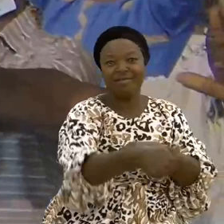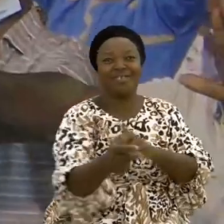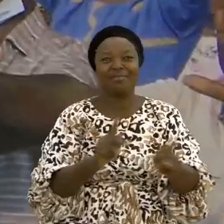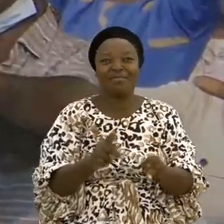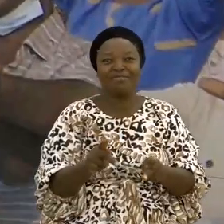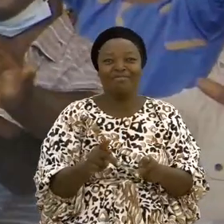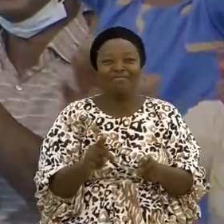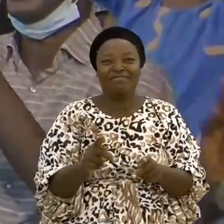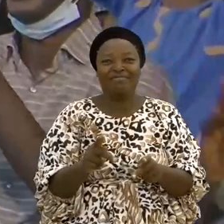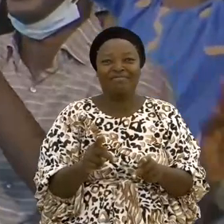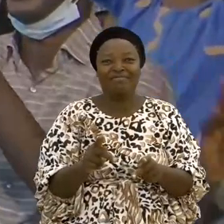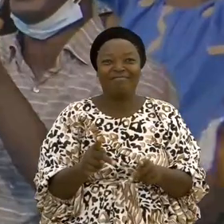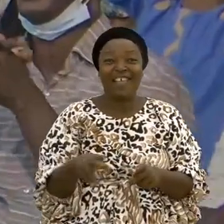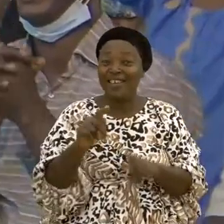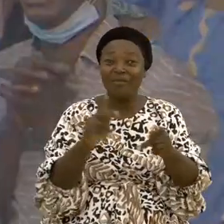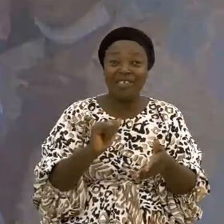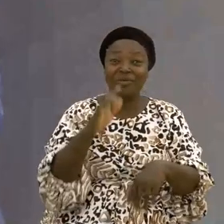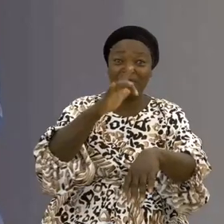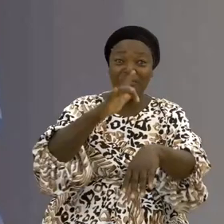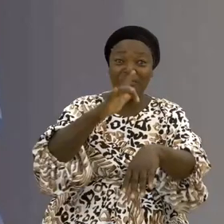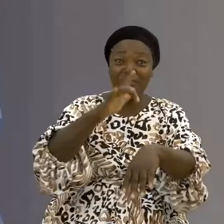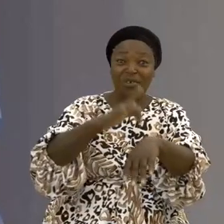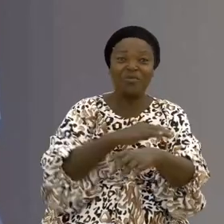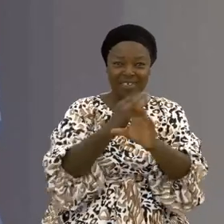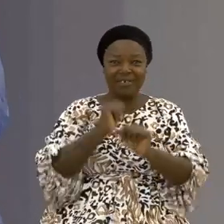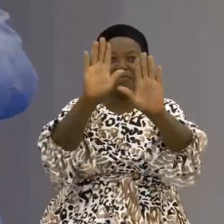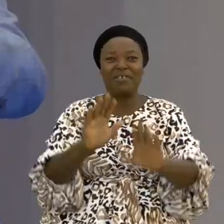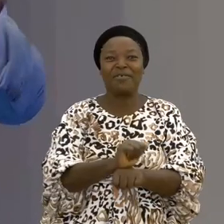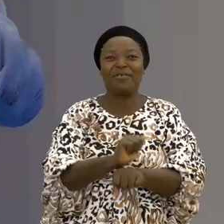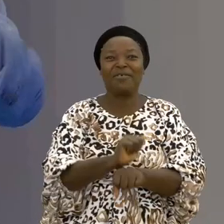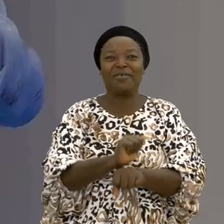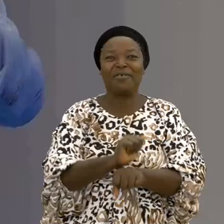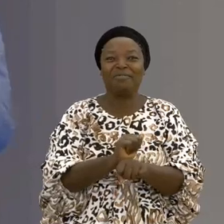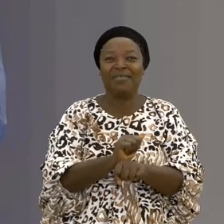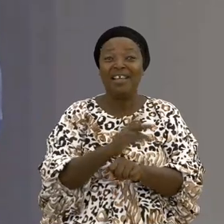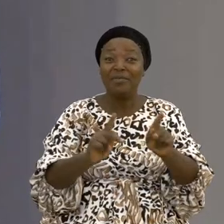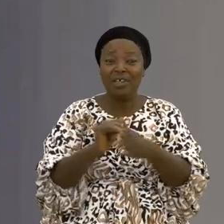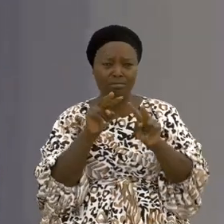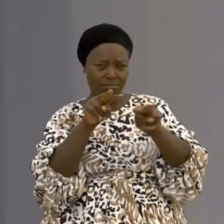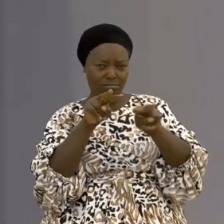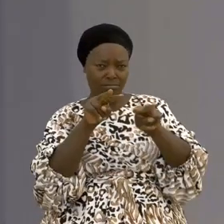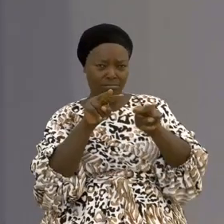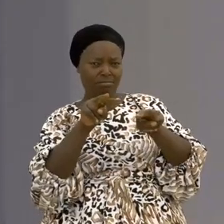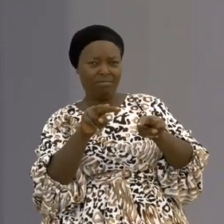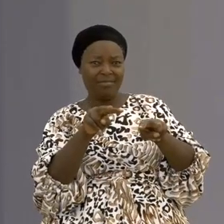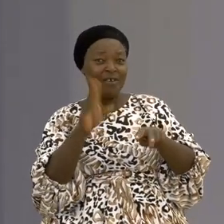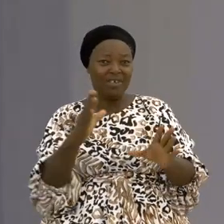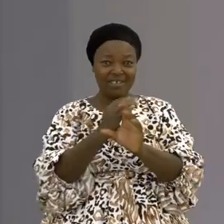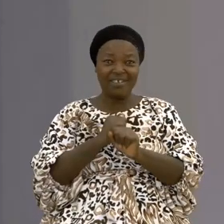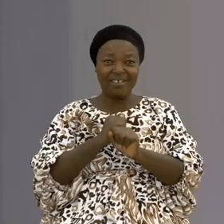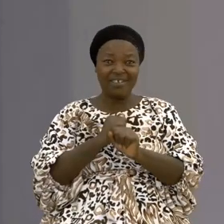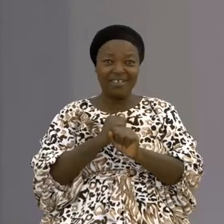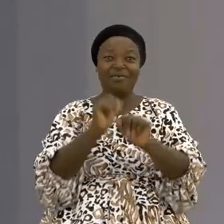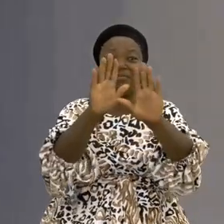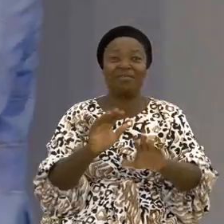The people you touch will receive a miracle. The people you look at will receive a